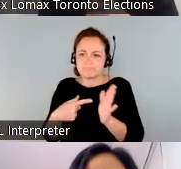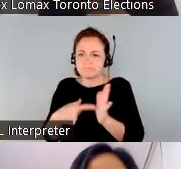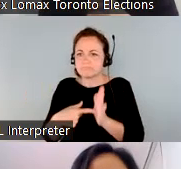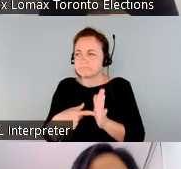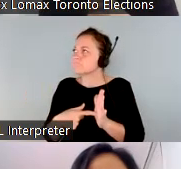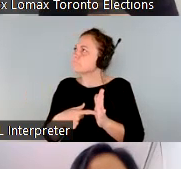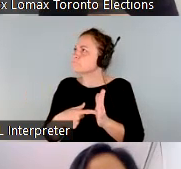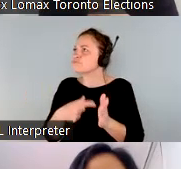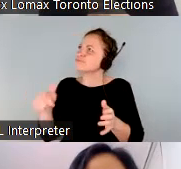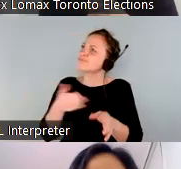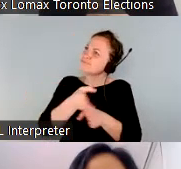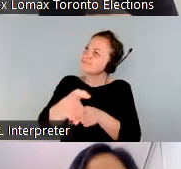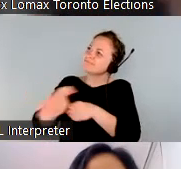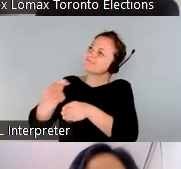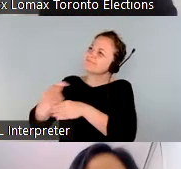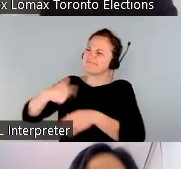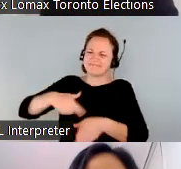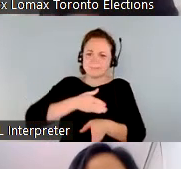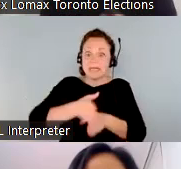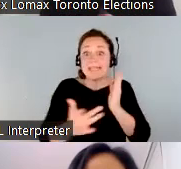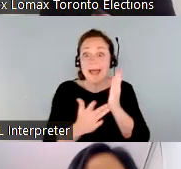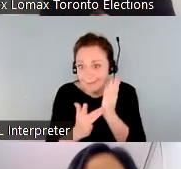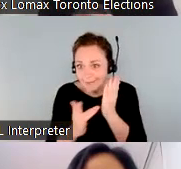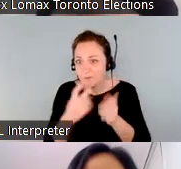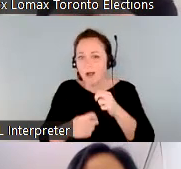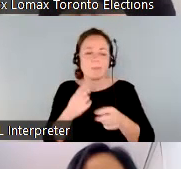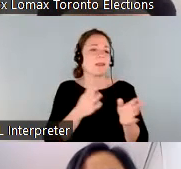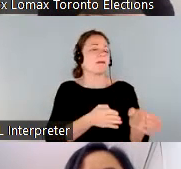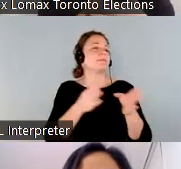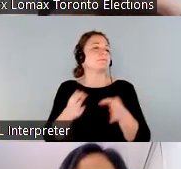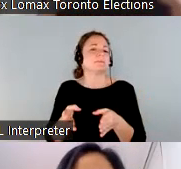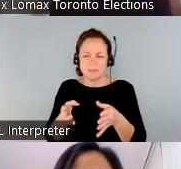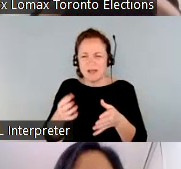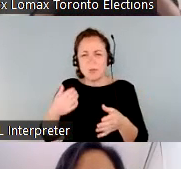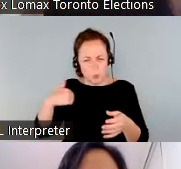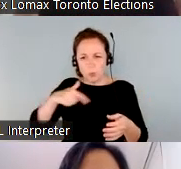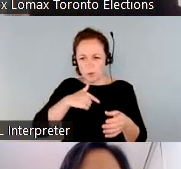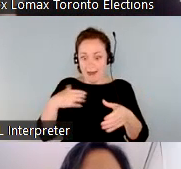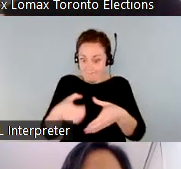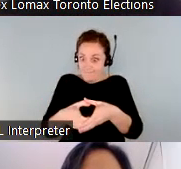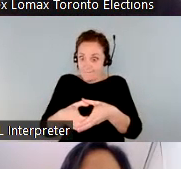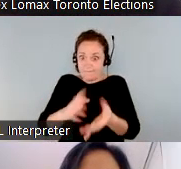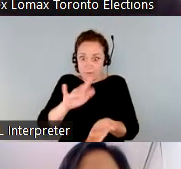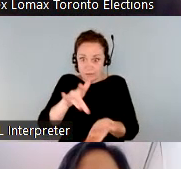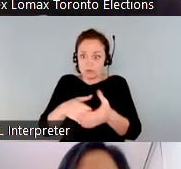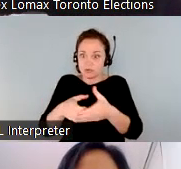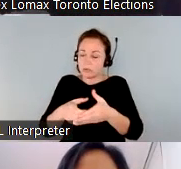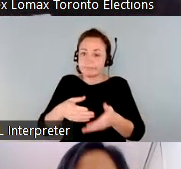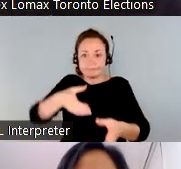I can't think of all of the people, technology that's not working. We have experts stationed in every